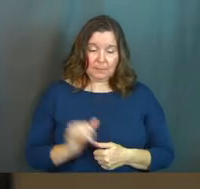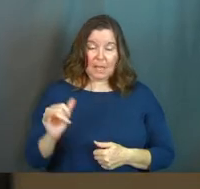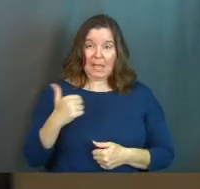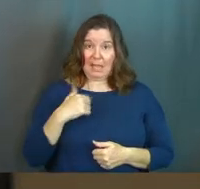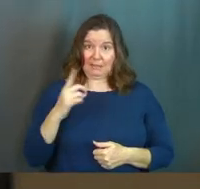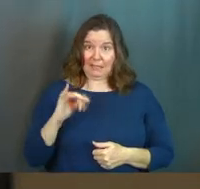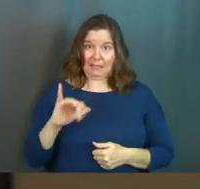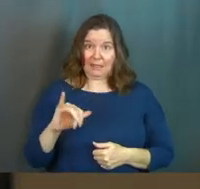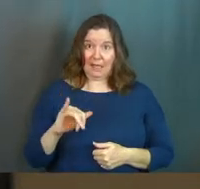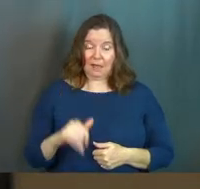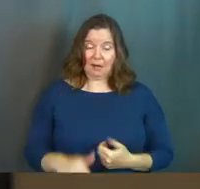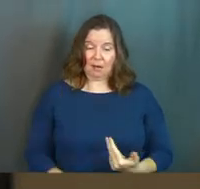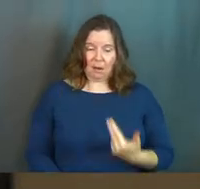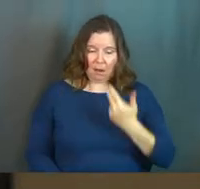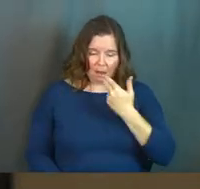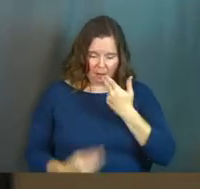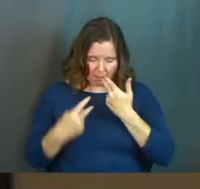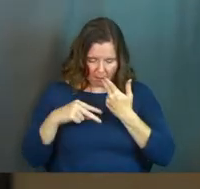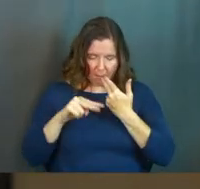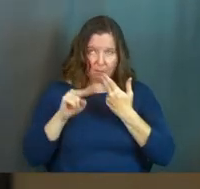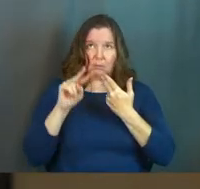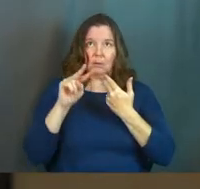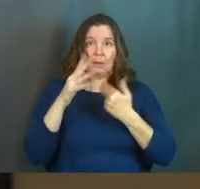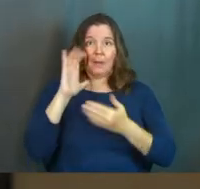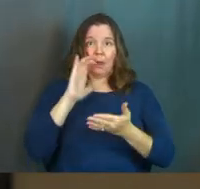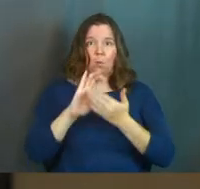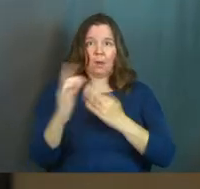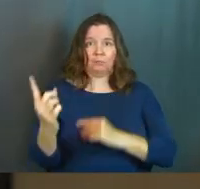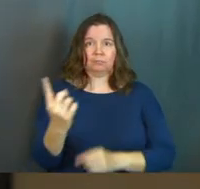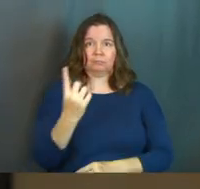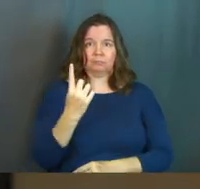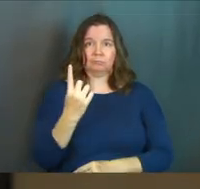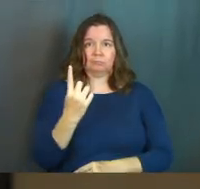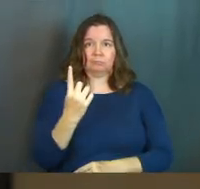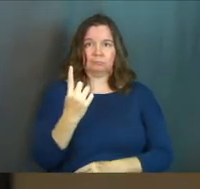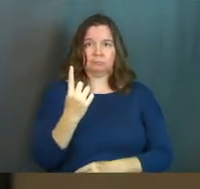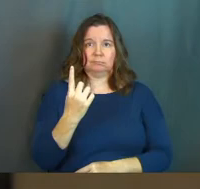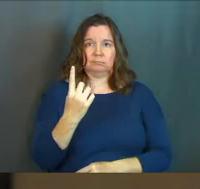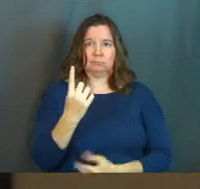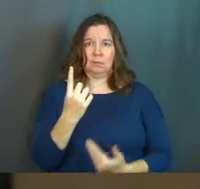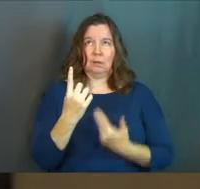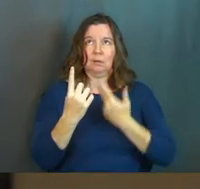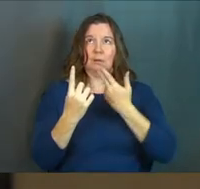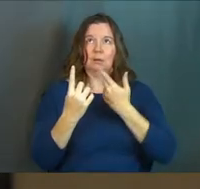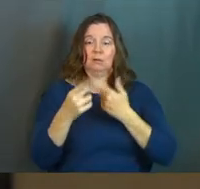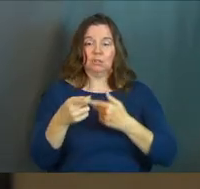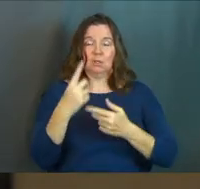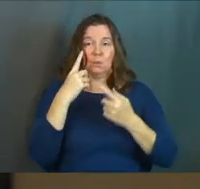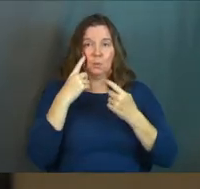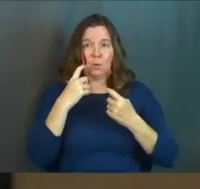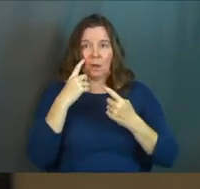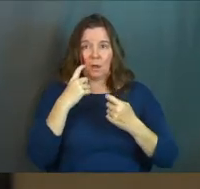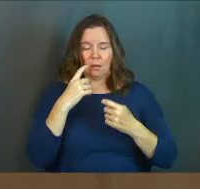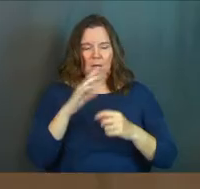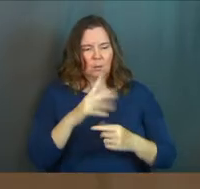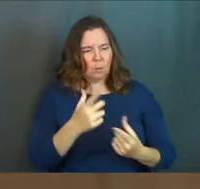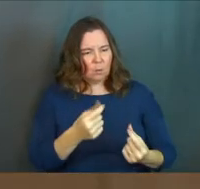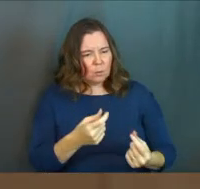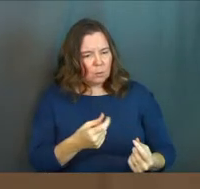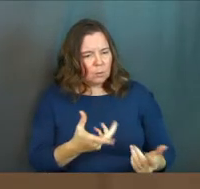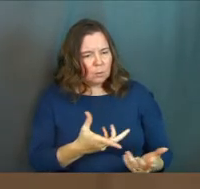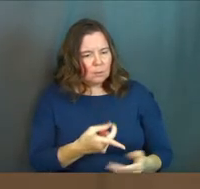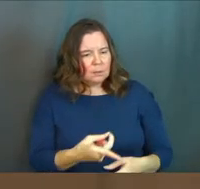As I did that, I look up, and there was my wife standing there, crying. What are you